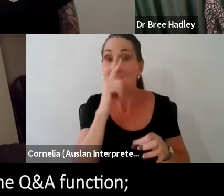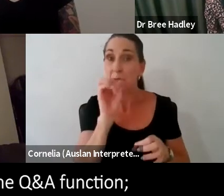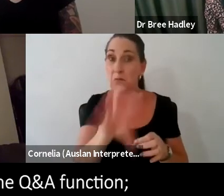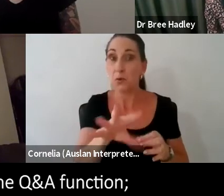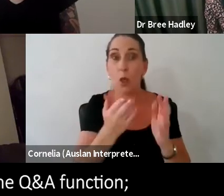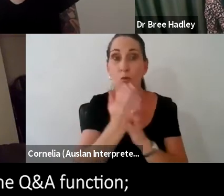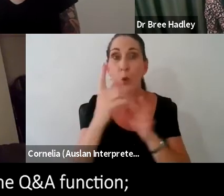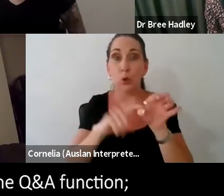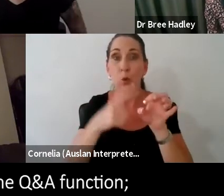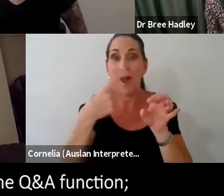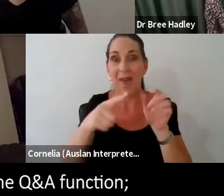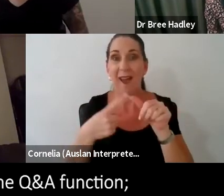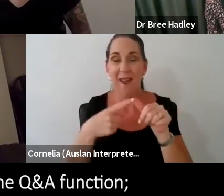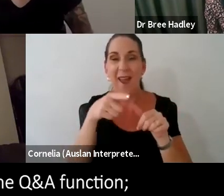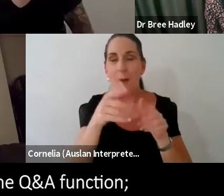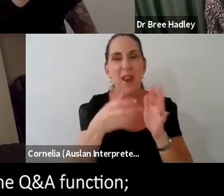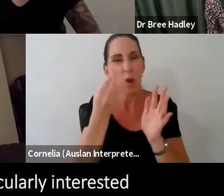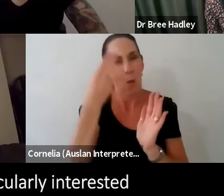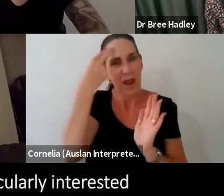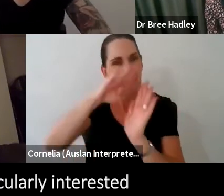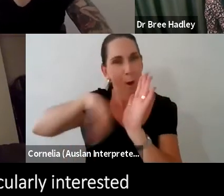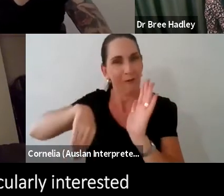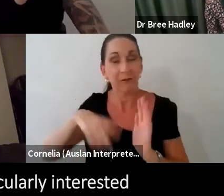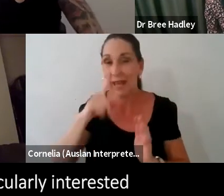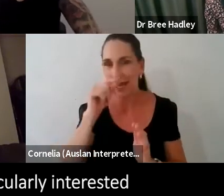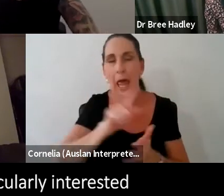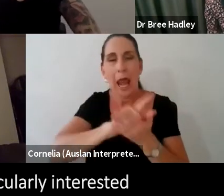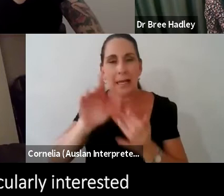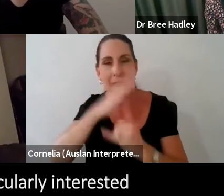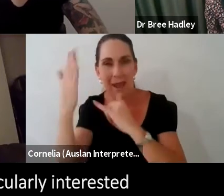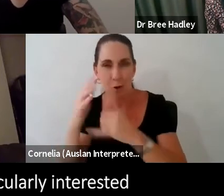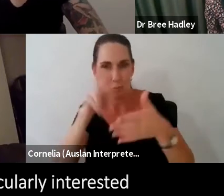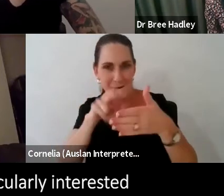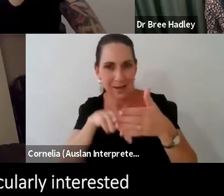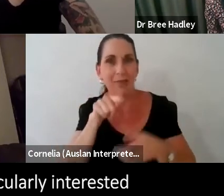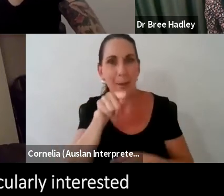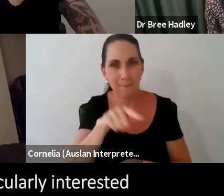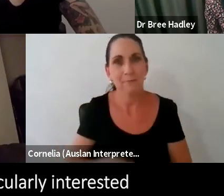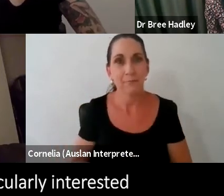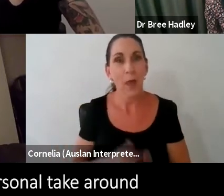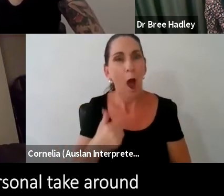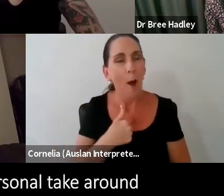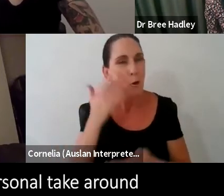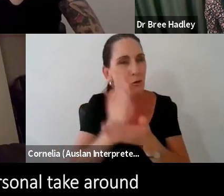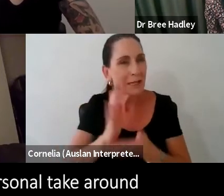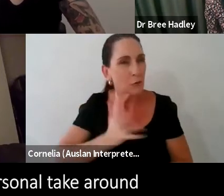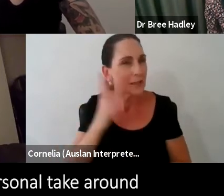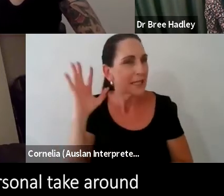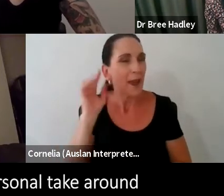function, and we can get to those at the end. I'm particularly interested in hearing from deaf and disabled artists